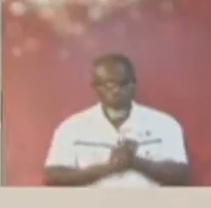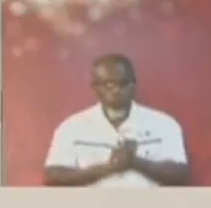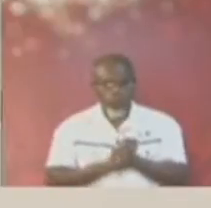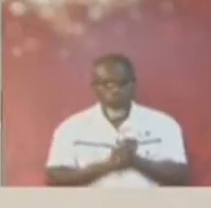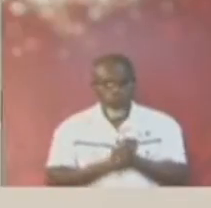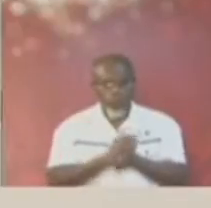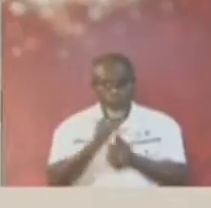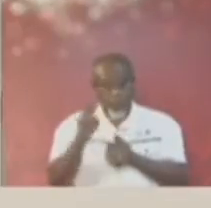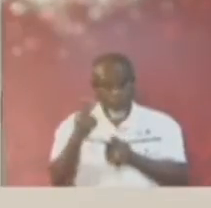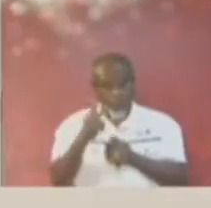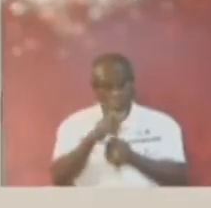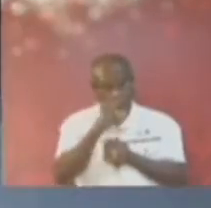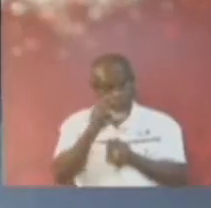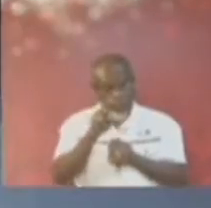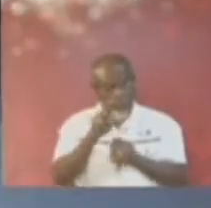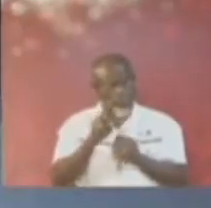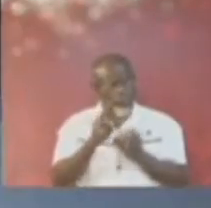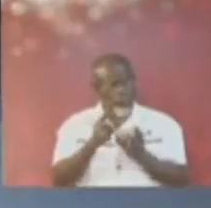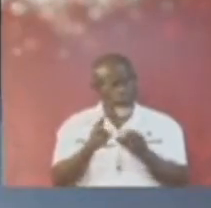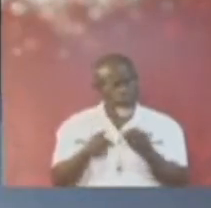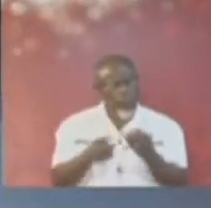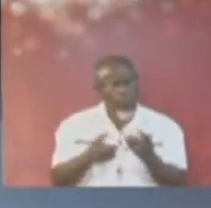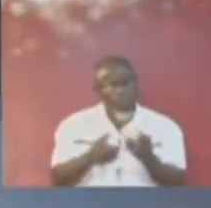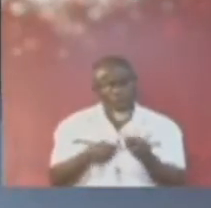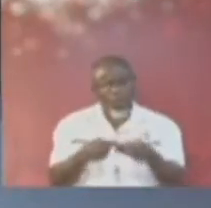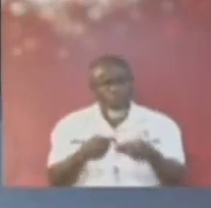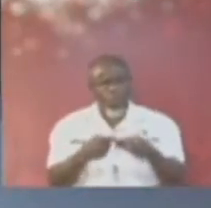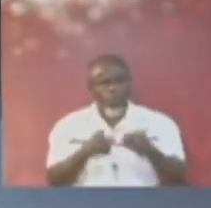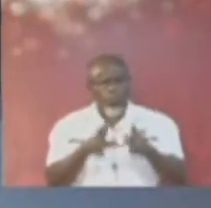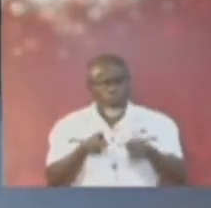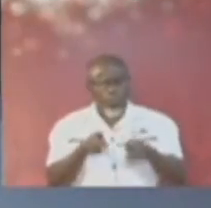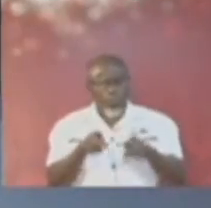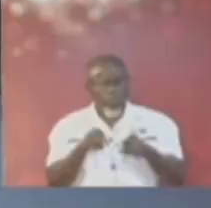My second question had to do with persons and